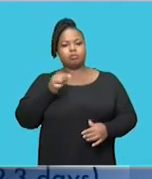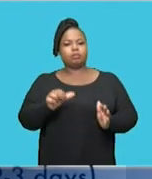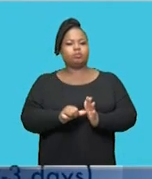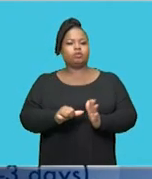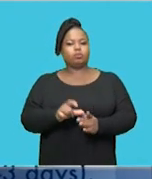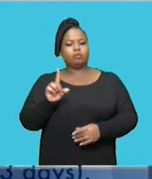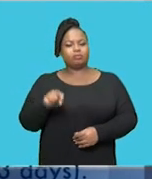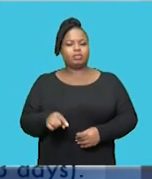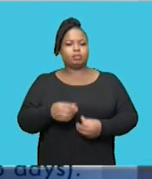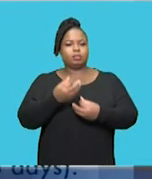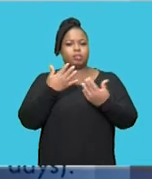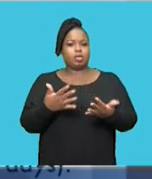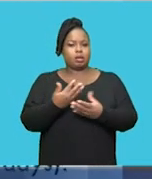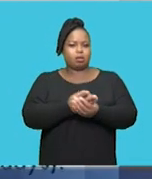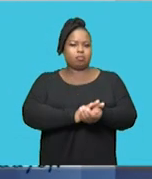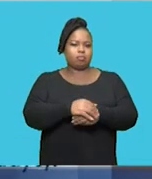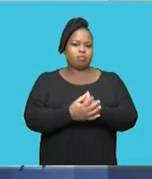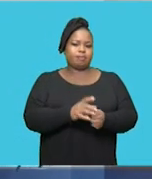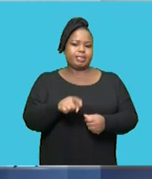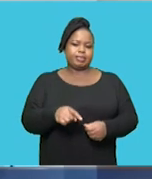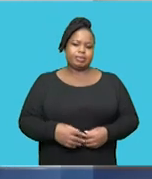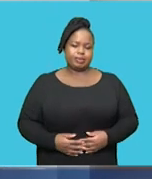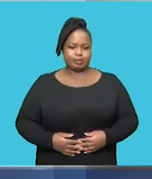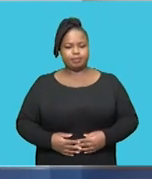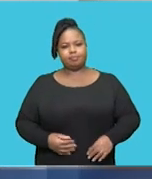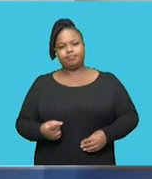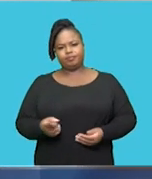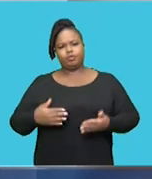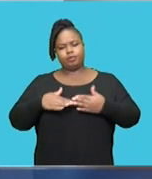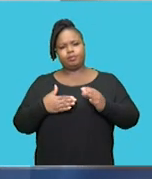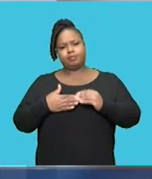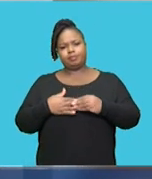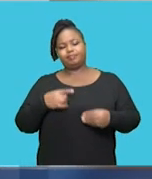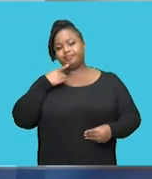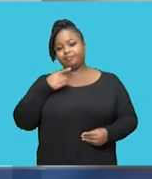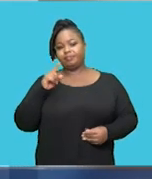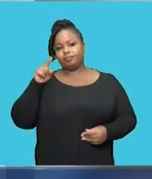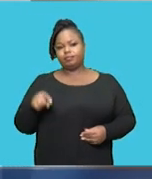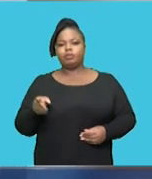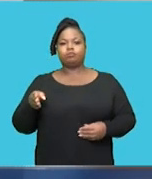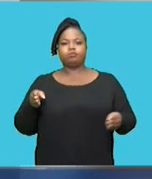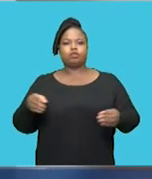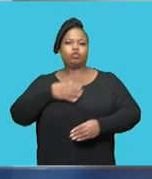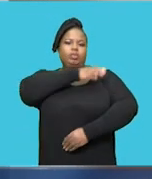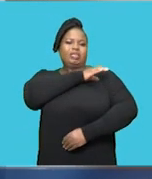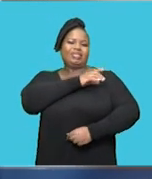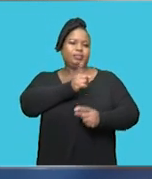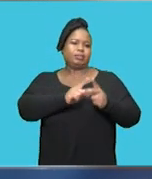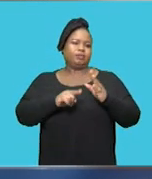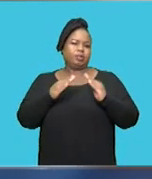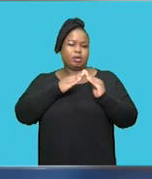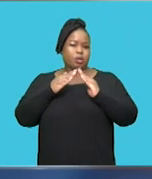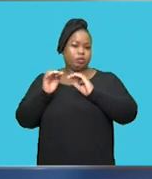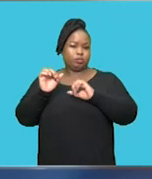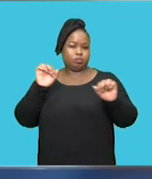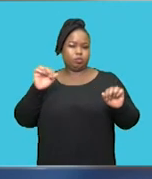we maintain hand hygiene. Ba ahiba eletswa le o khuthalletswa ho potlakeleng di kliniking tse metsaneng ya bona e bang